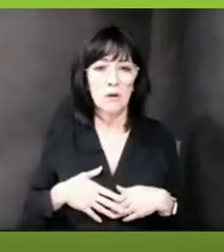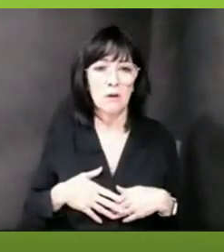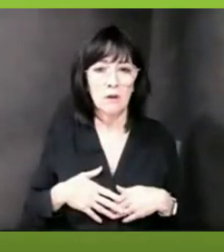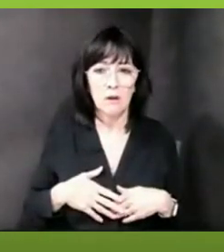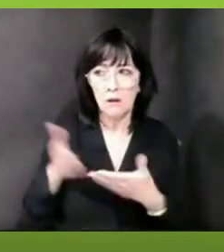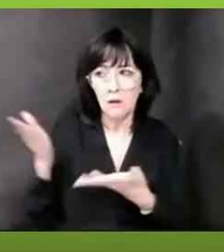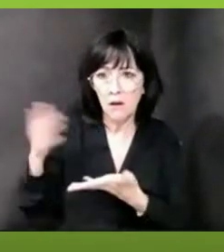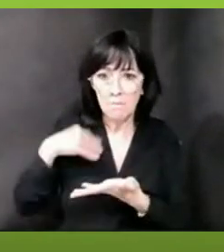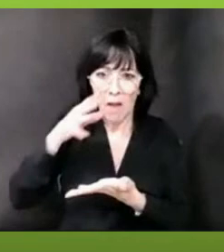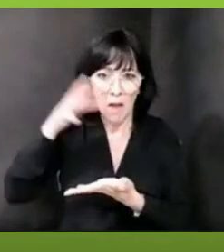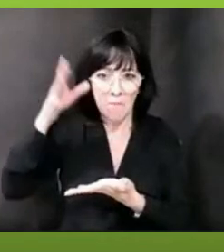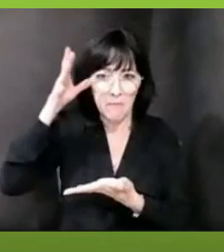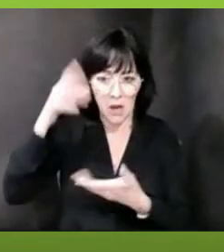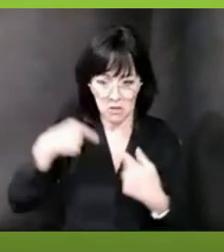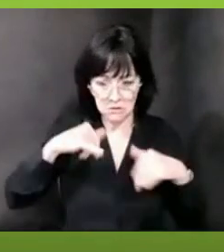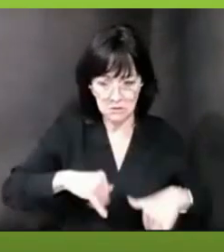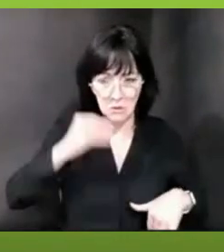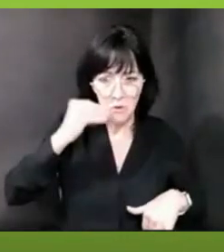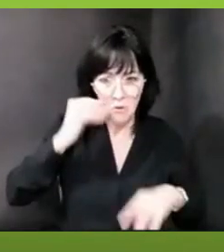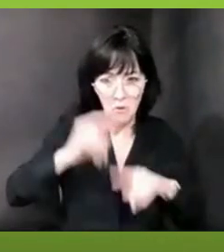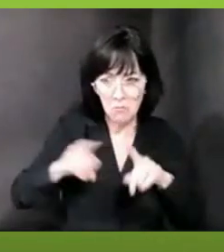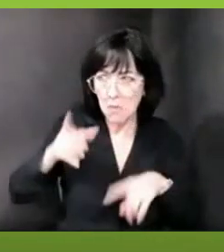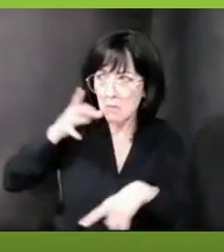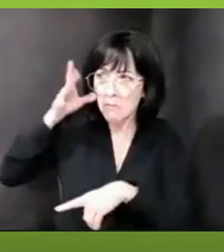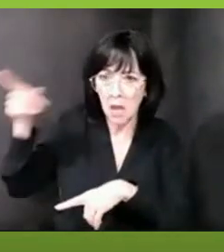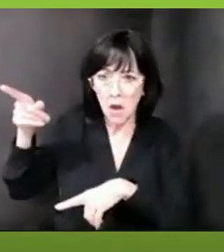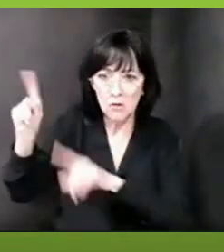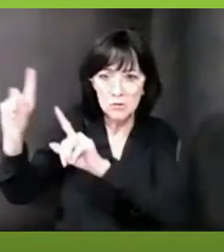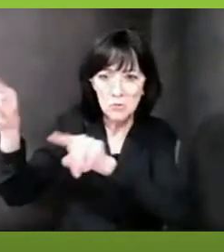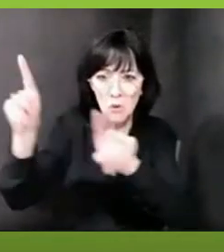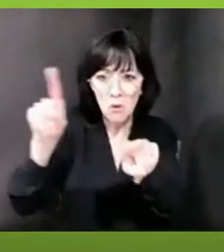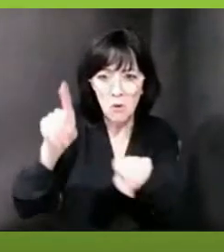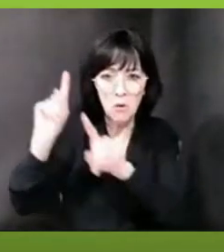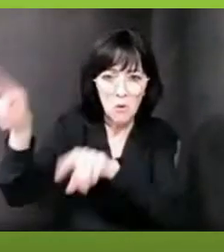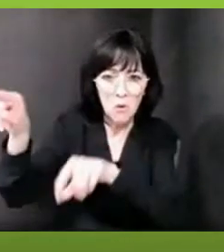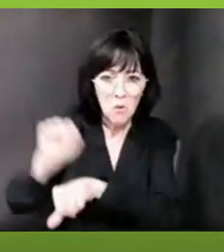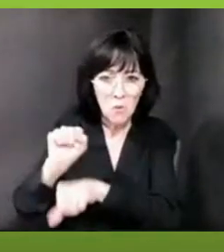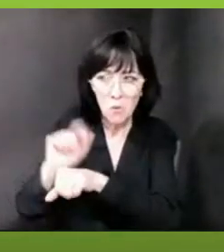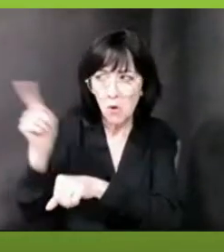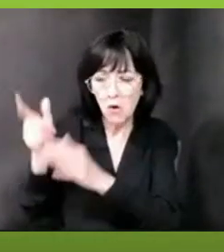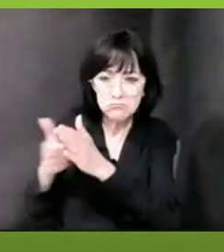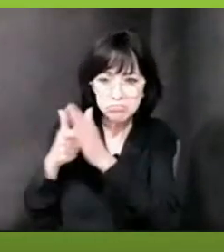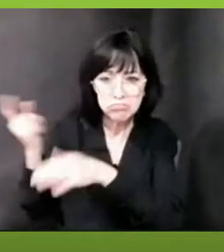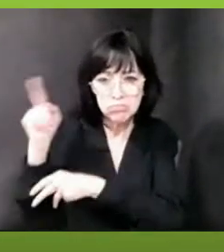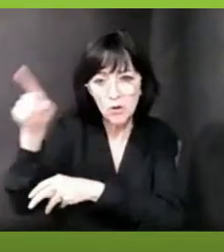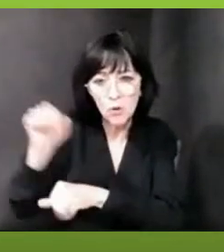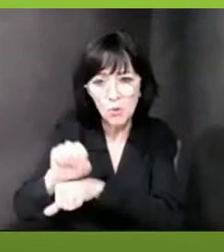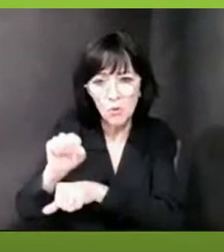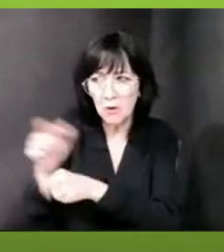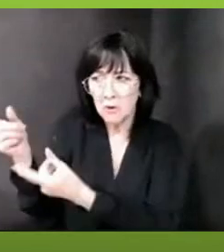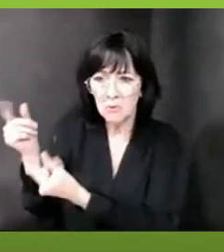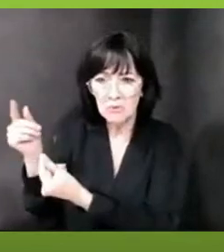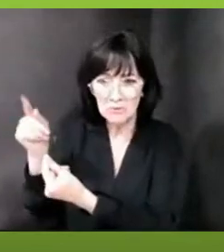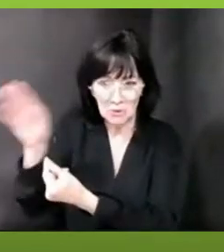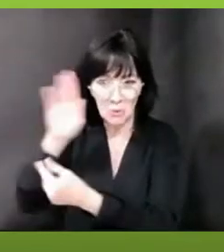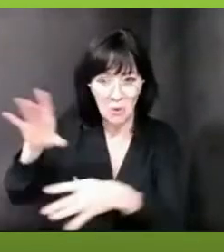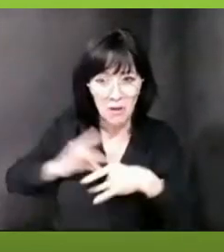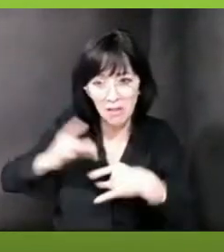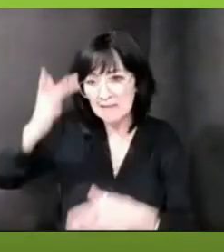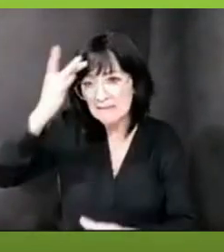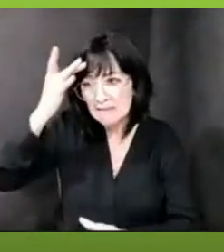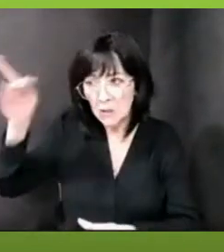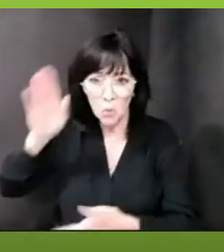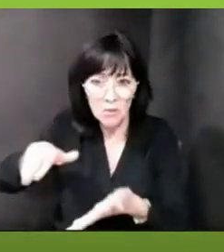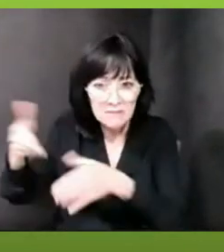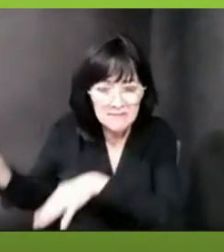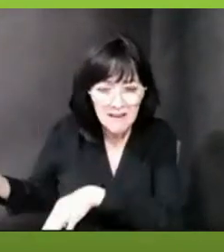in the community. We're also seeing a lot of depression, kids who are just feeling kind of hopeless. And it may